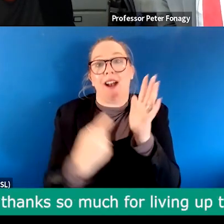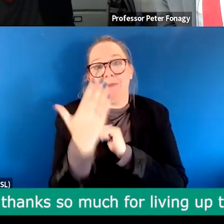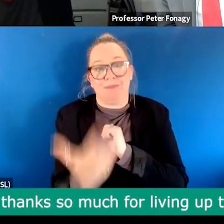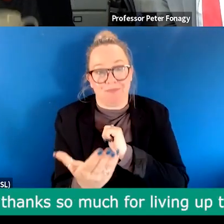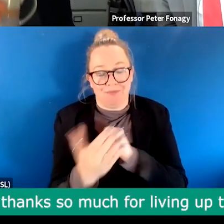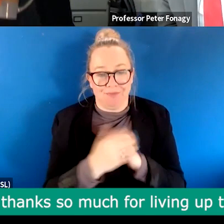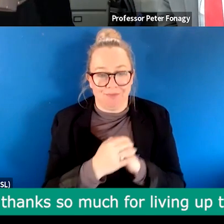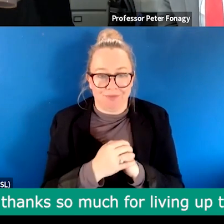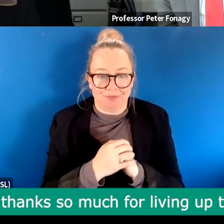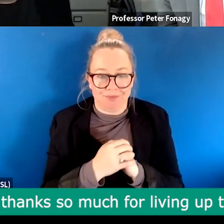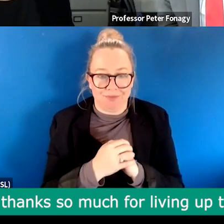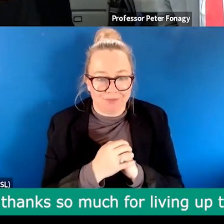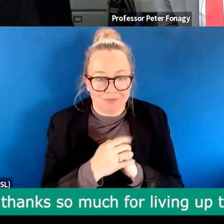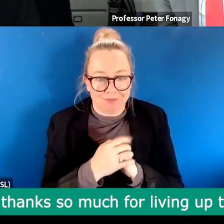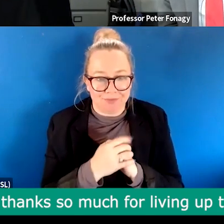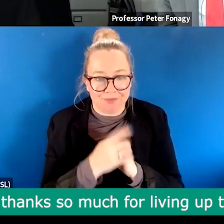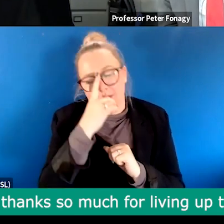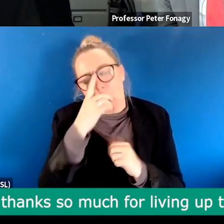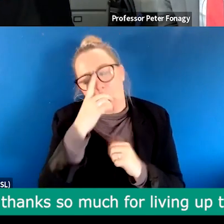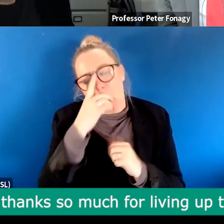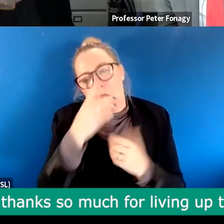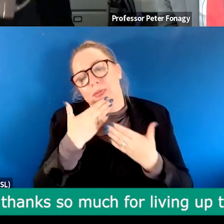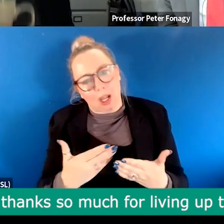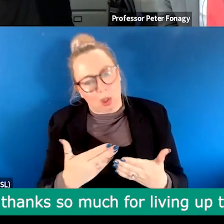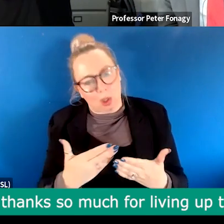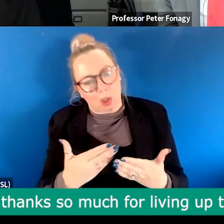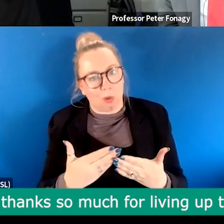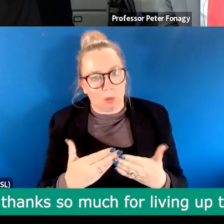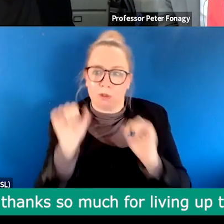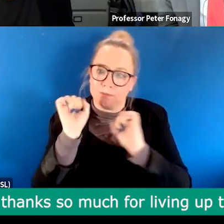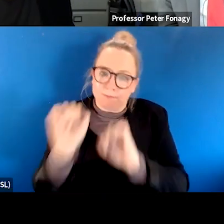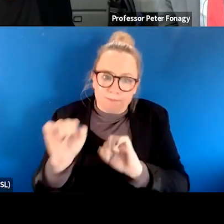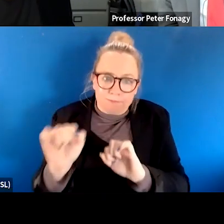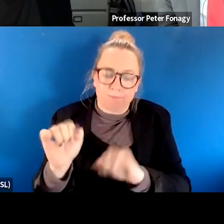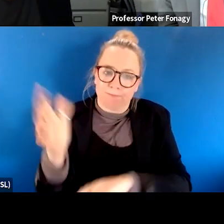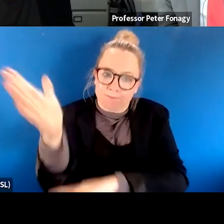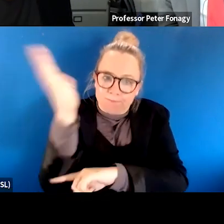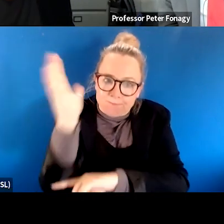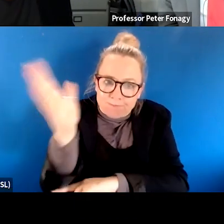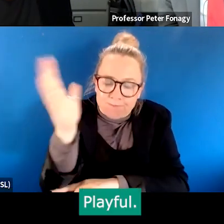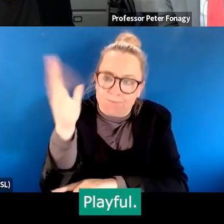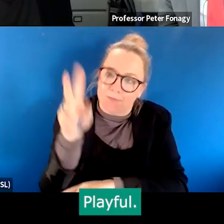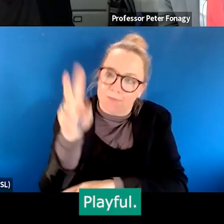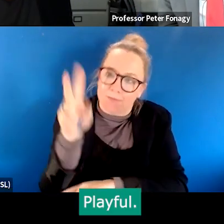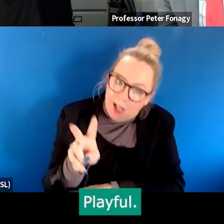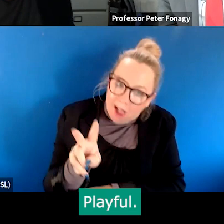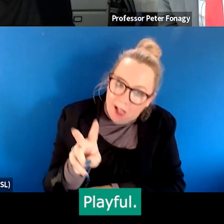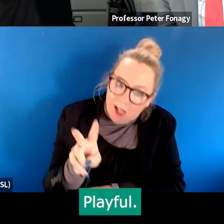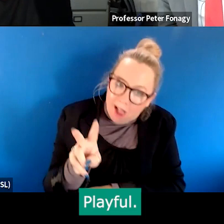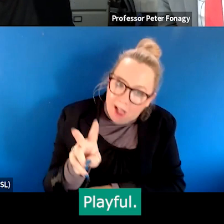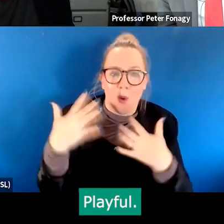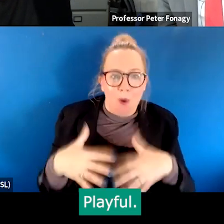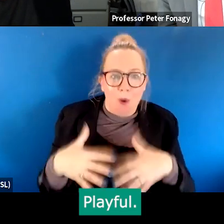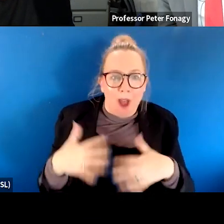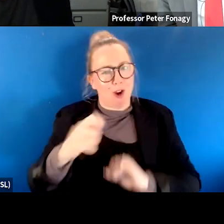Thanks, and thanks so much for living up to the rep.